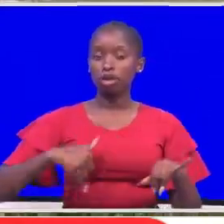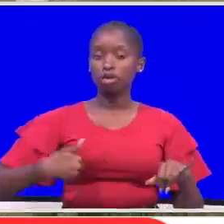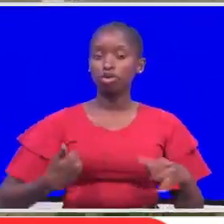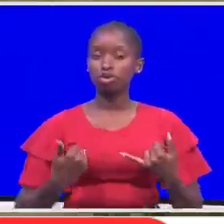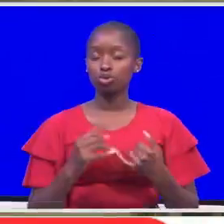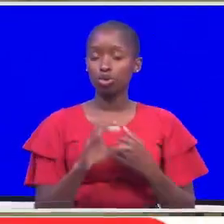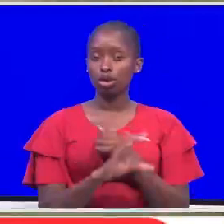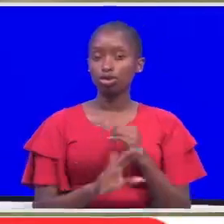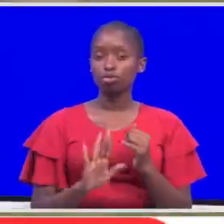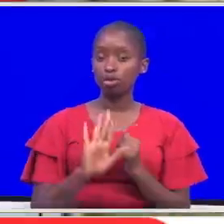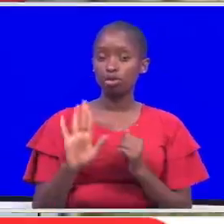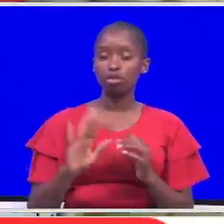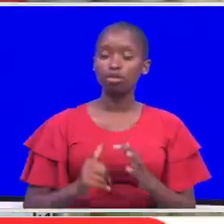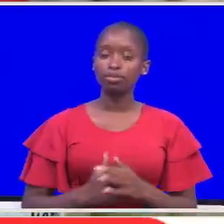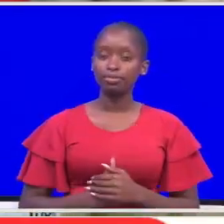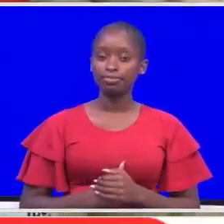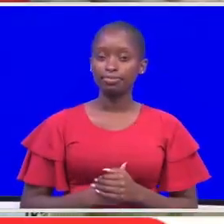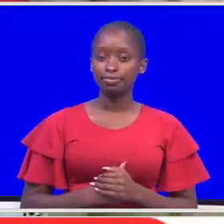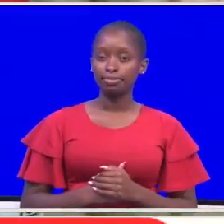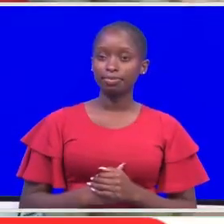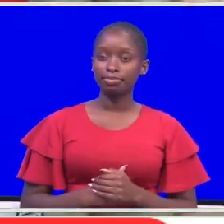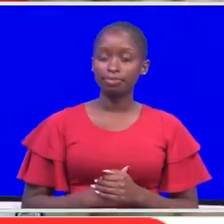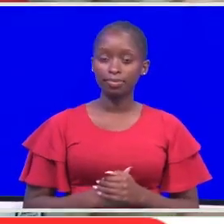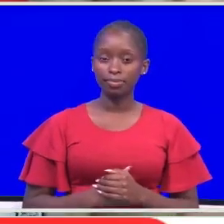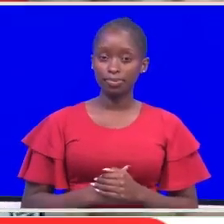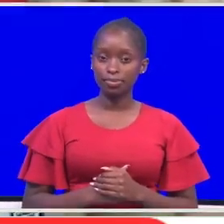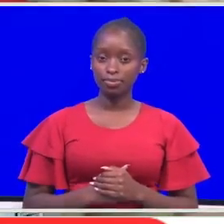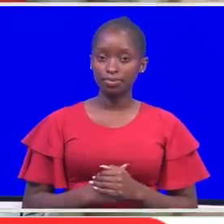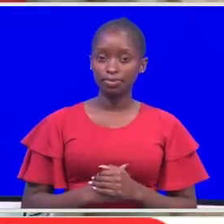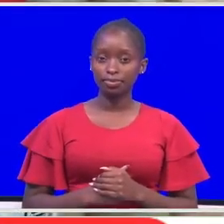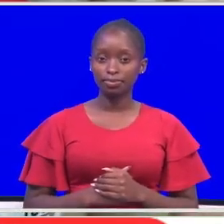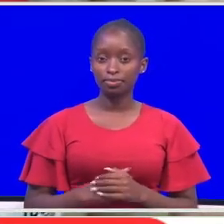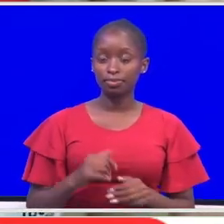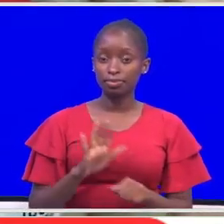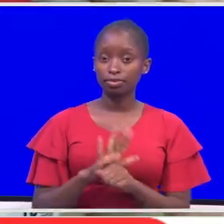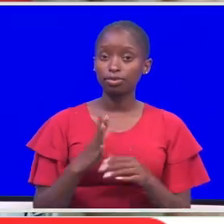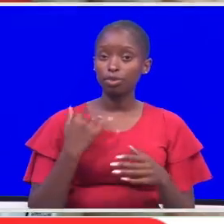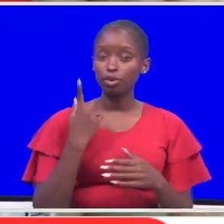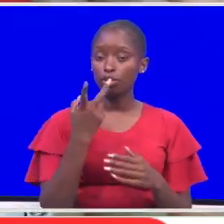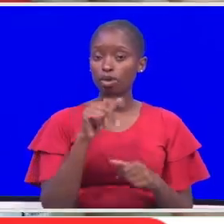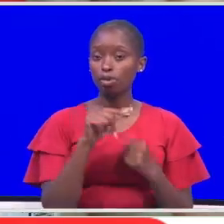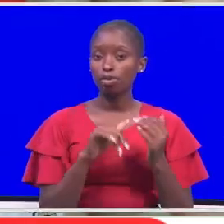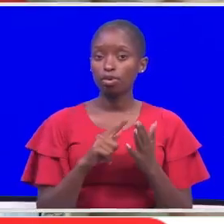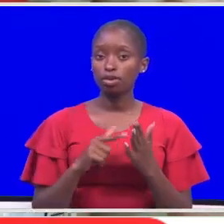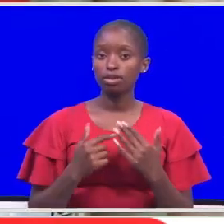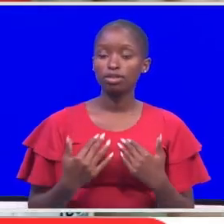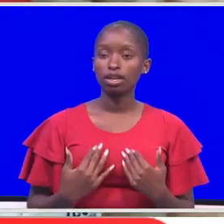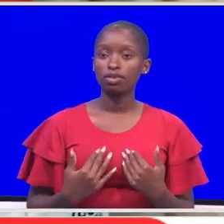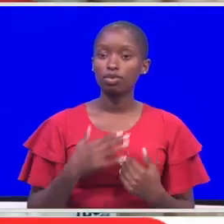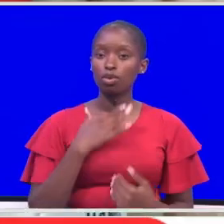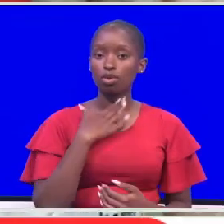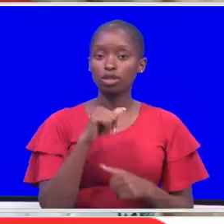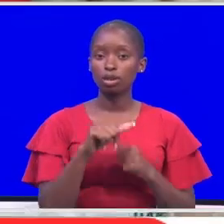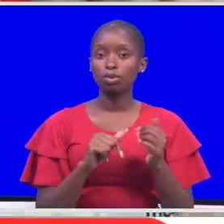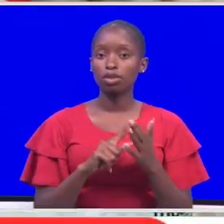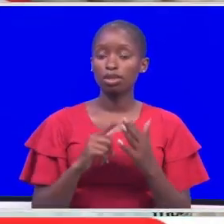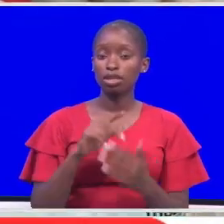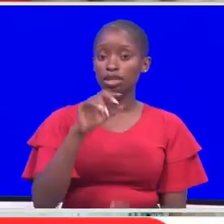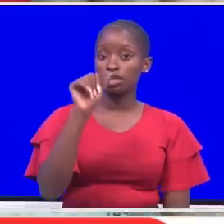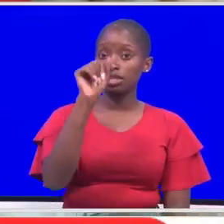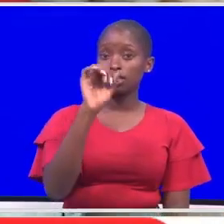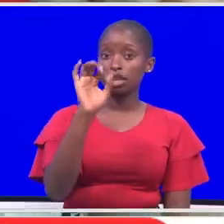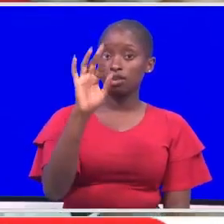hospitality. And we all of us used to look after Easter for to go and watch the safari rally. And the calendar had changed a